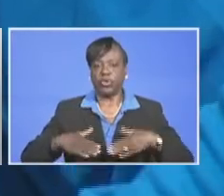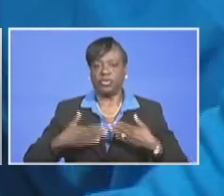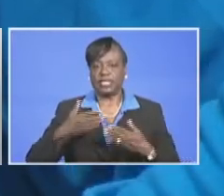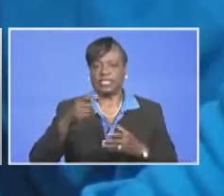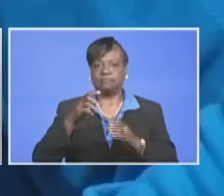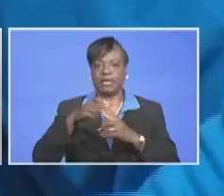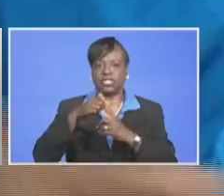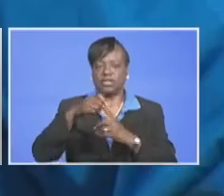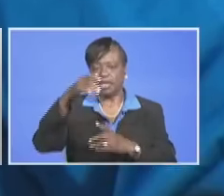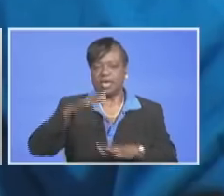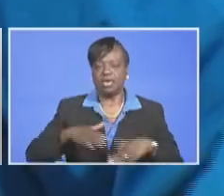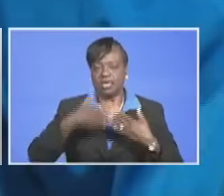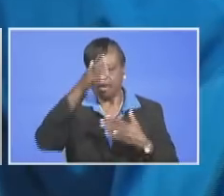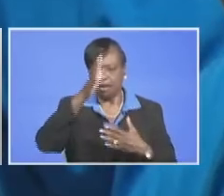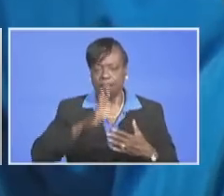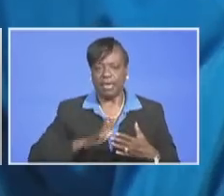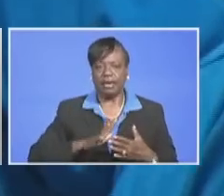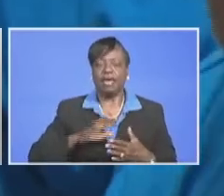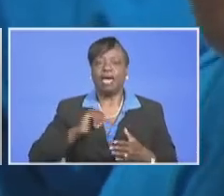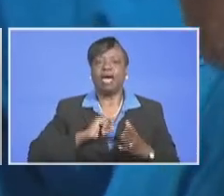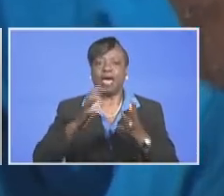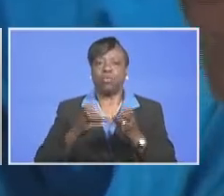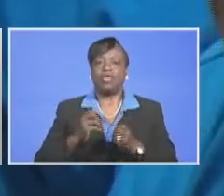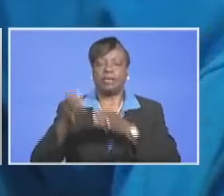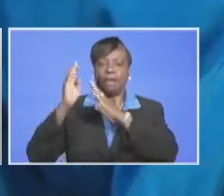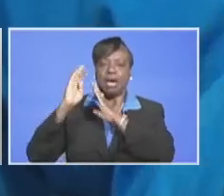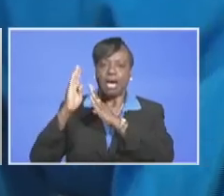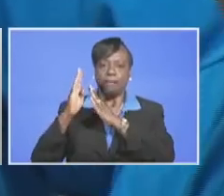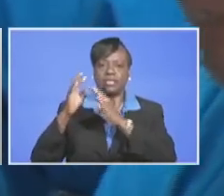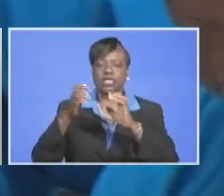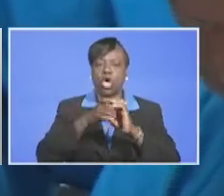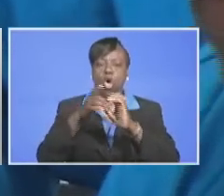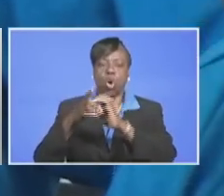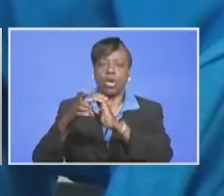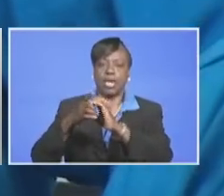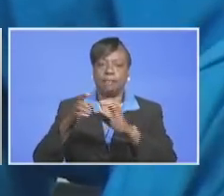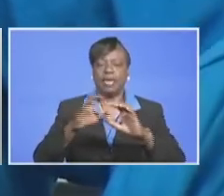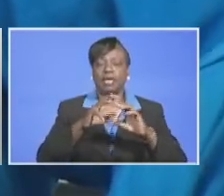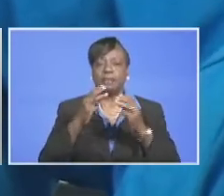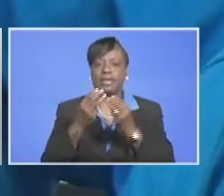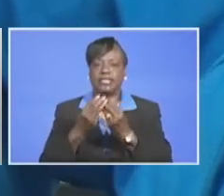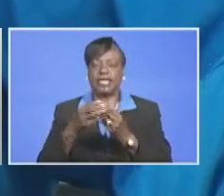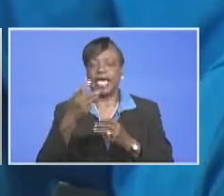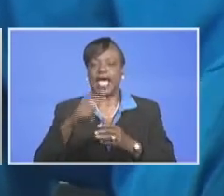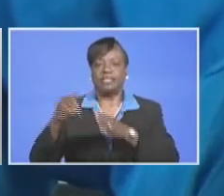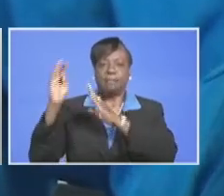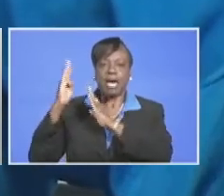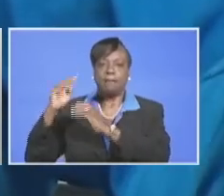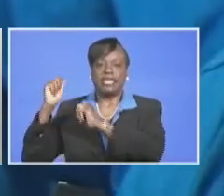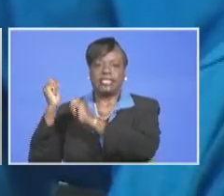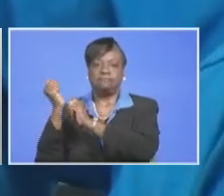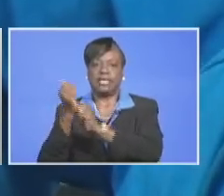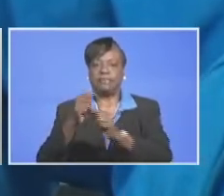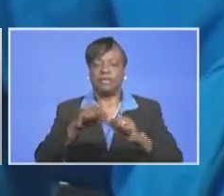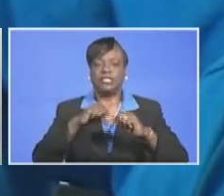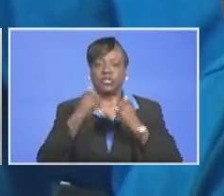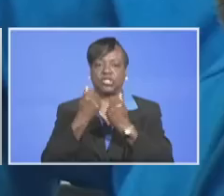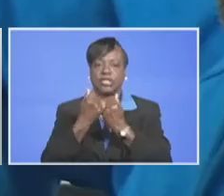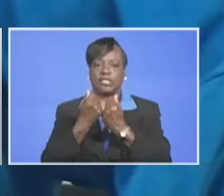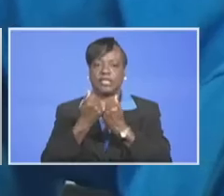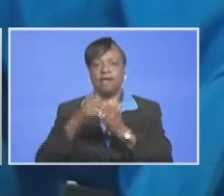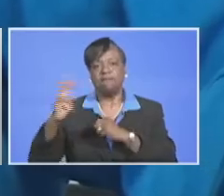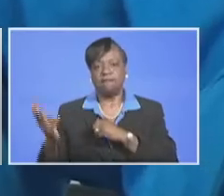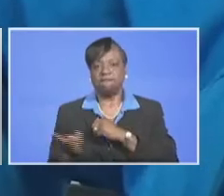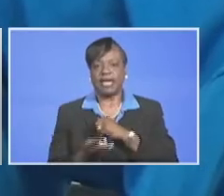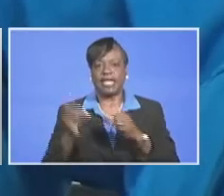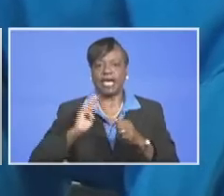on behalf of the Bahamas Olympic Committee, to thank the Bahamas Baseball Association for inviting us to be a part of this magnificent event, and to really